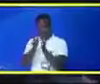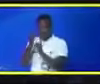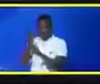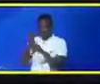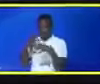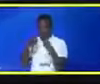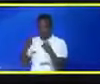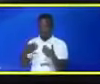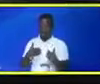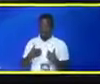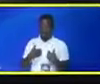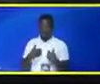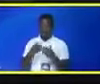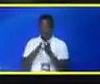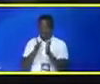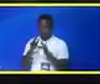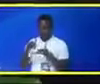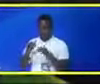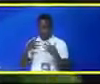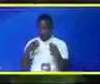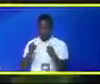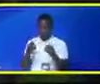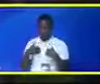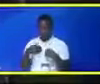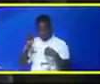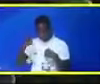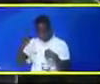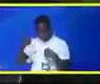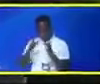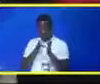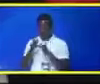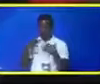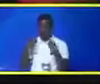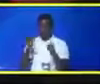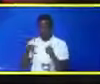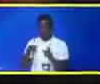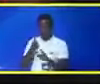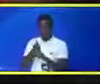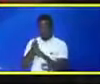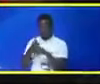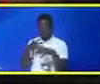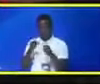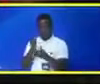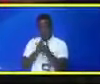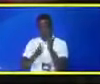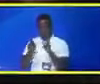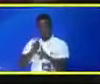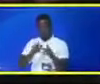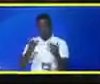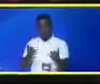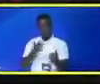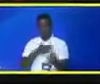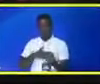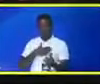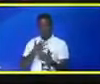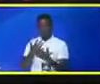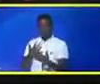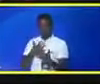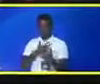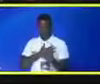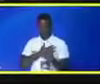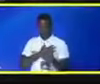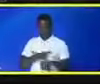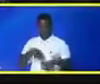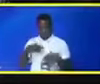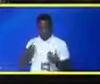heals. Yes, he does. Yes, he does. And he's about to heal someone now. Place your hand. If it's your chest, lay your